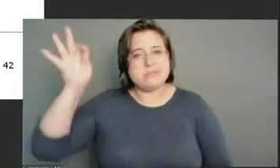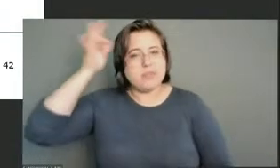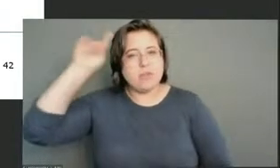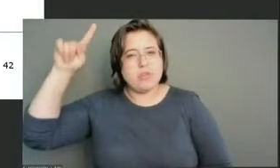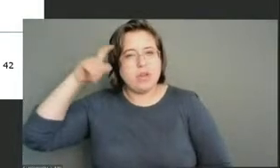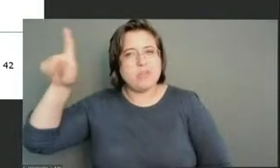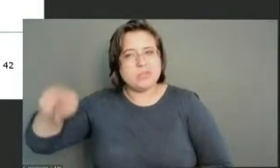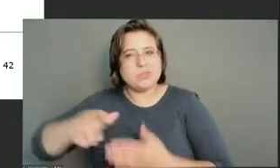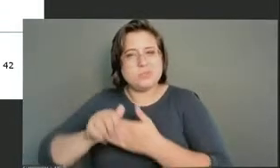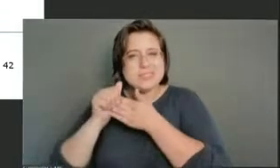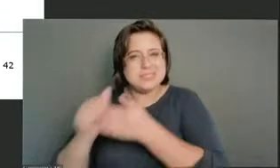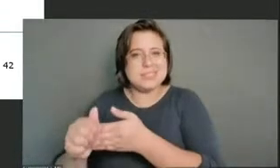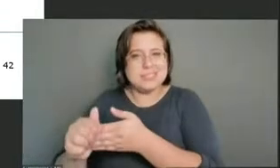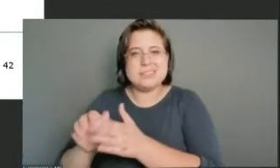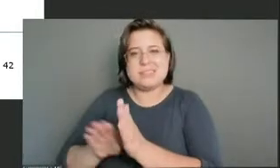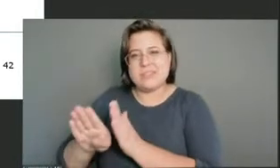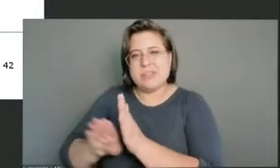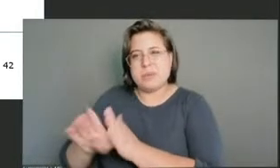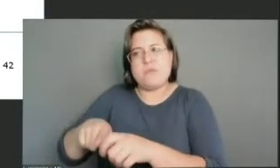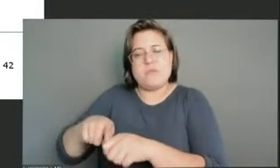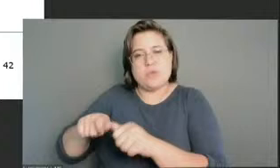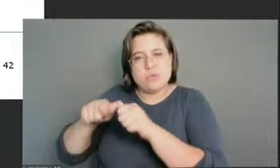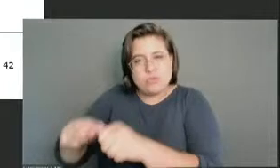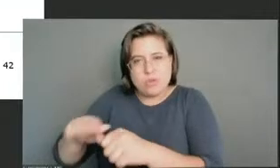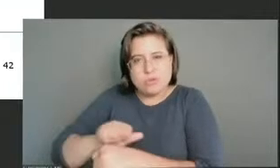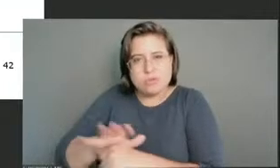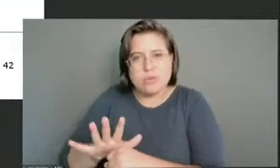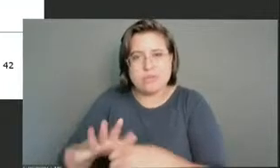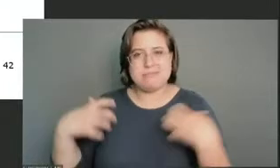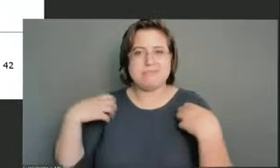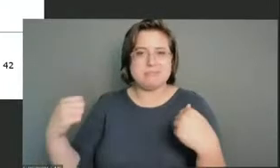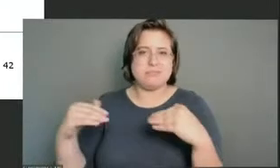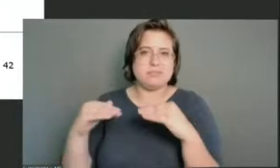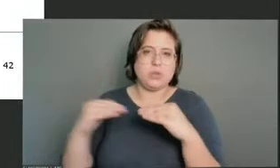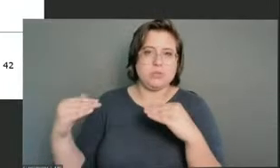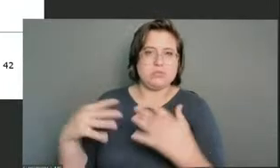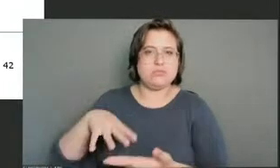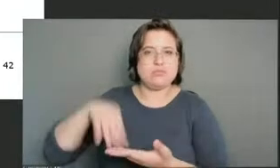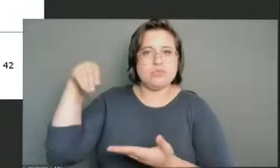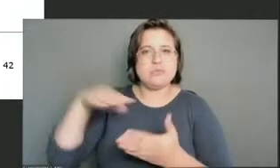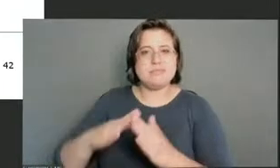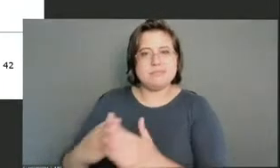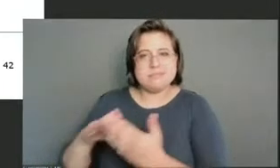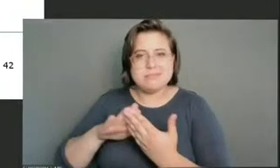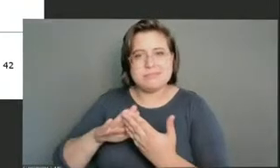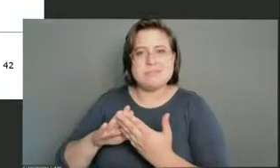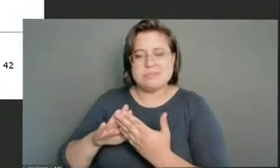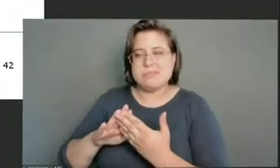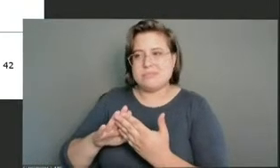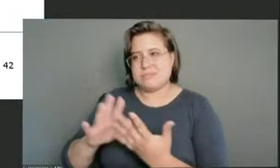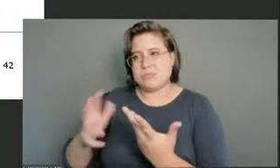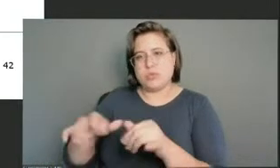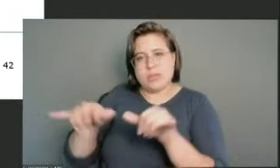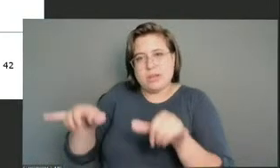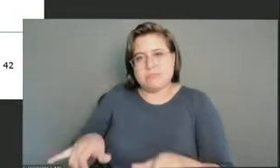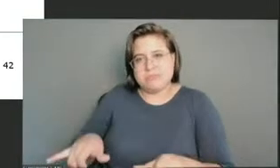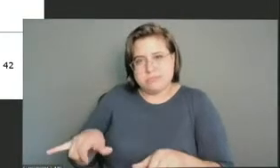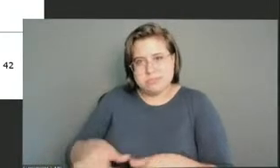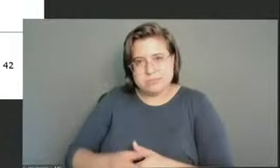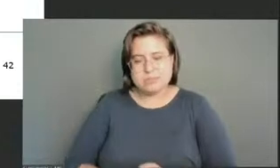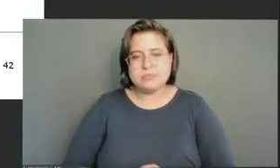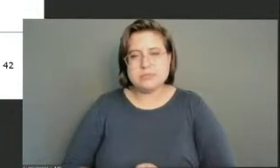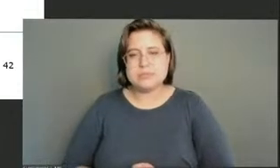development of a long COVID health equity learning community infrastructure. And that it be done so in partnership